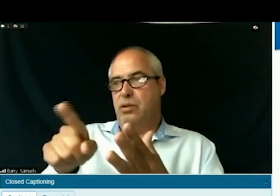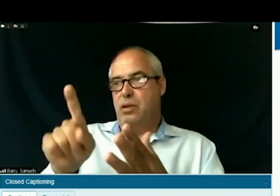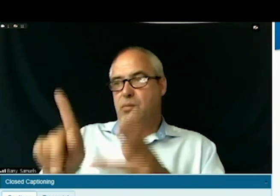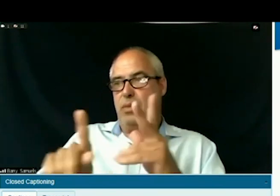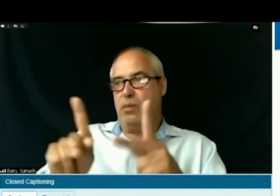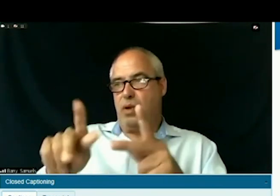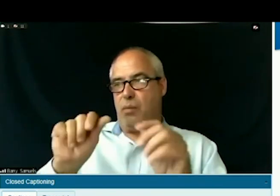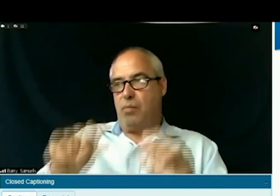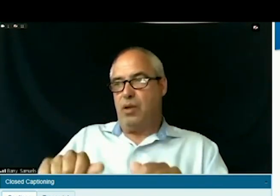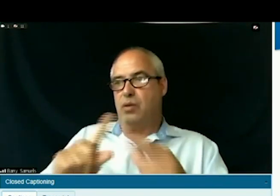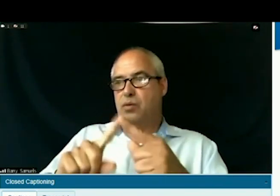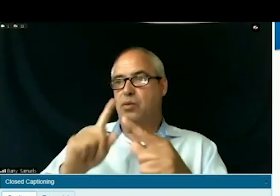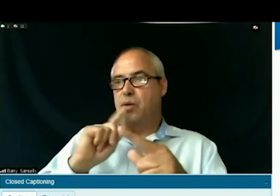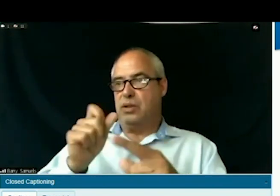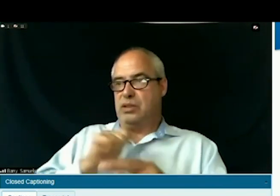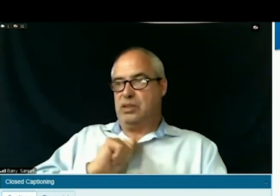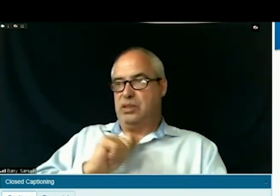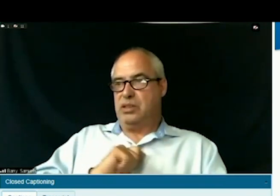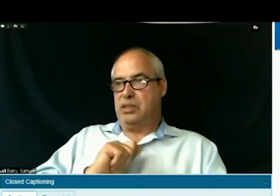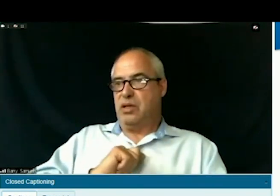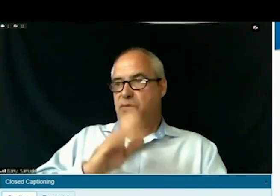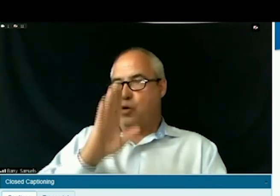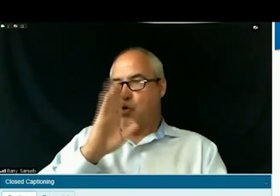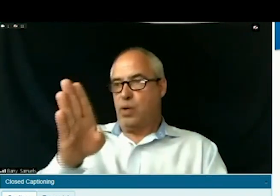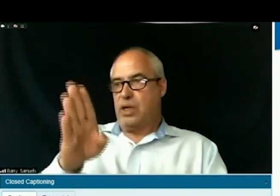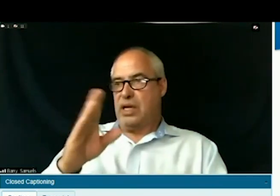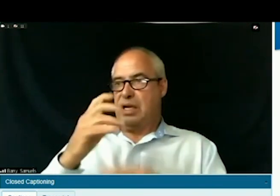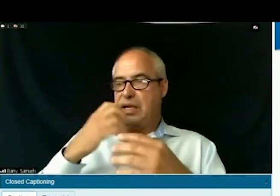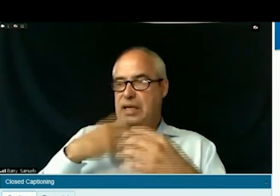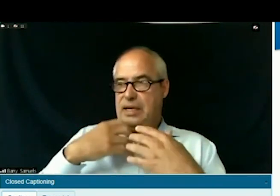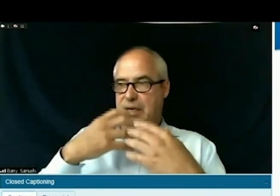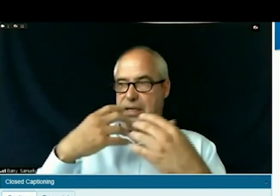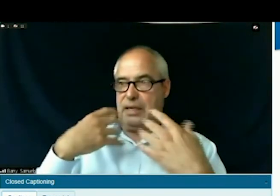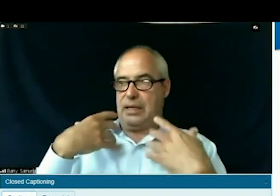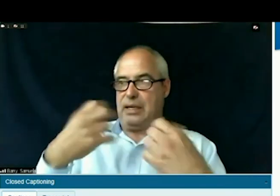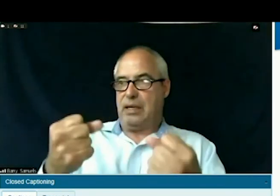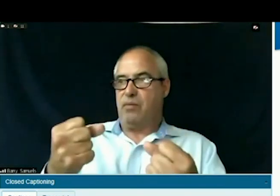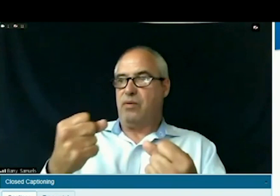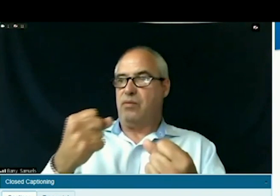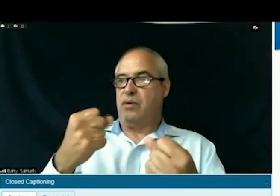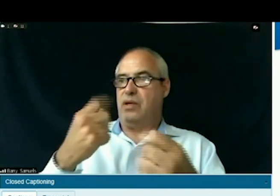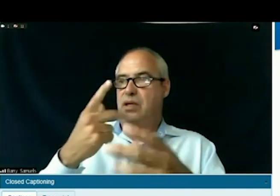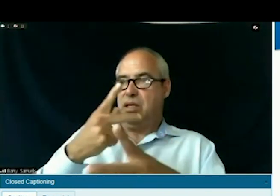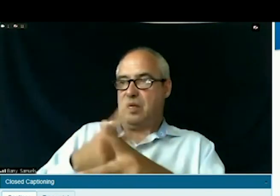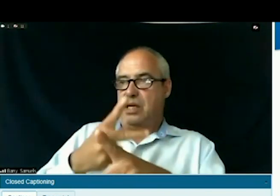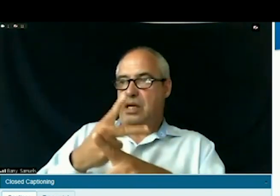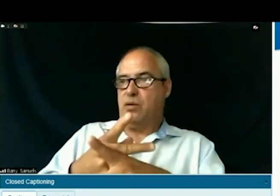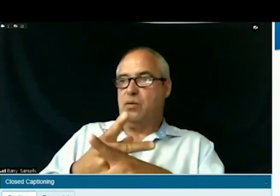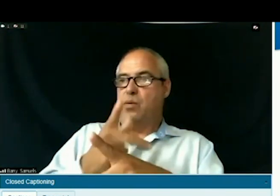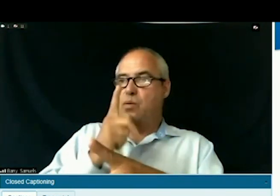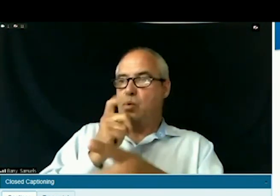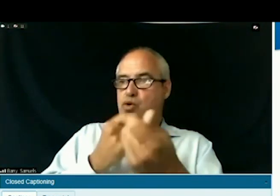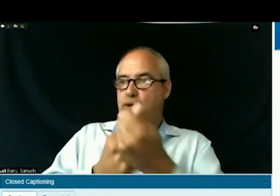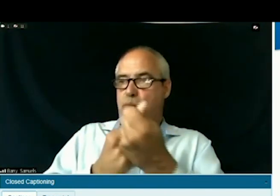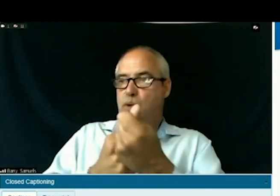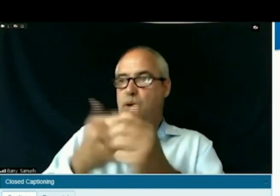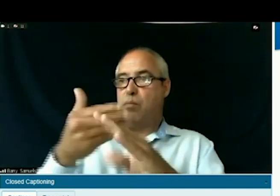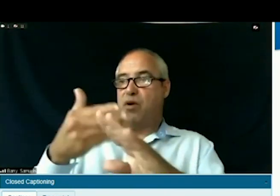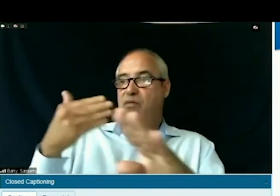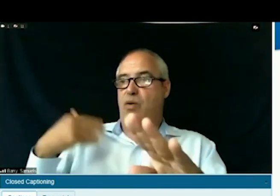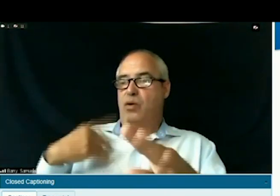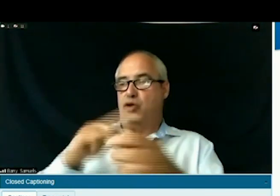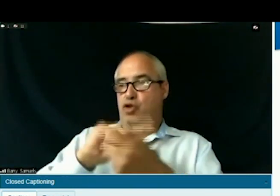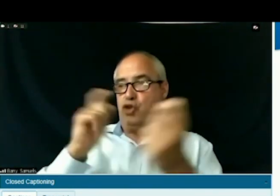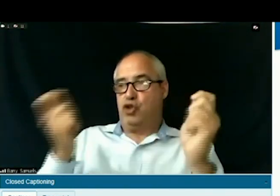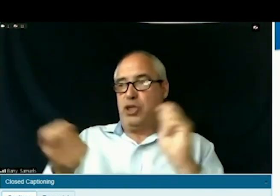ability to self-direct their, care and services and live independently with the supports required to do so, and really changing the